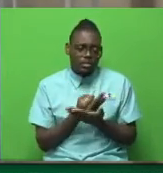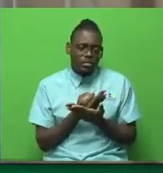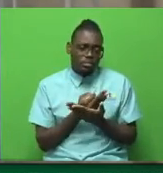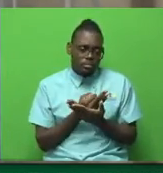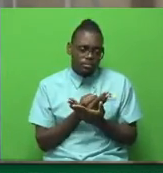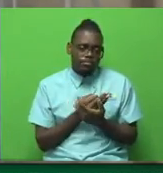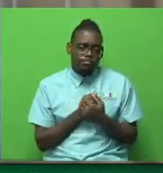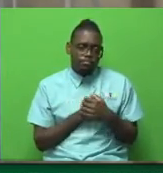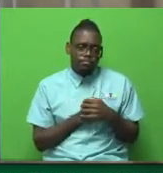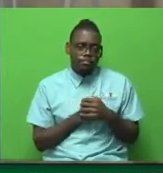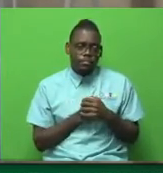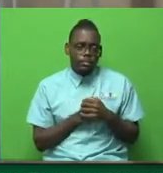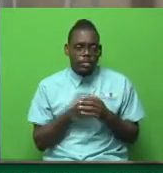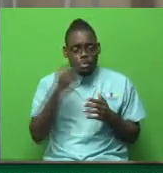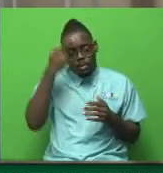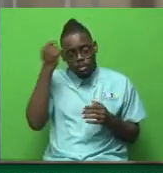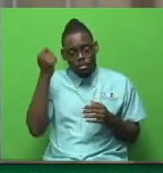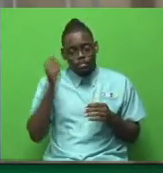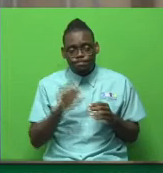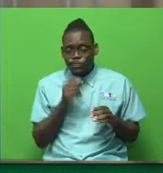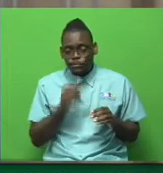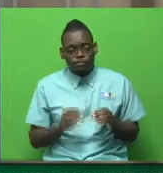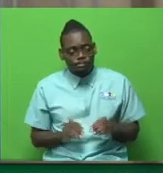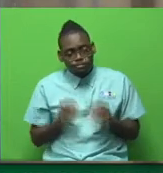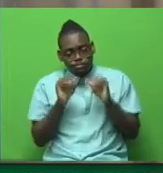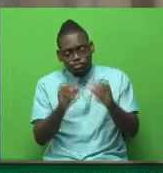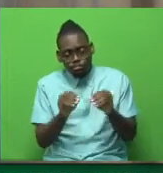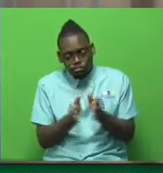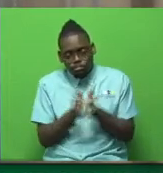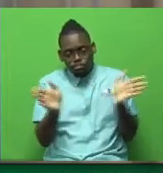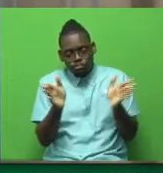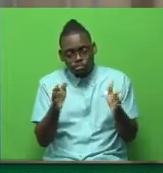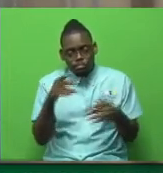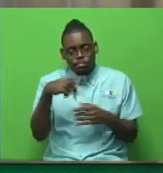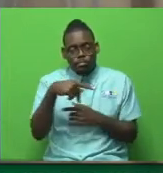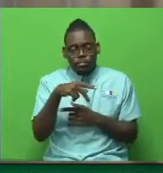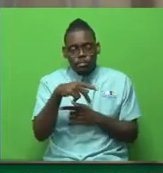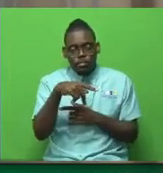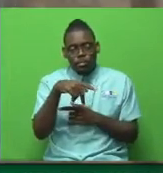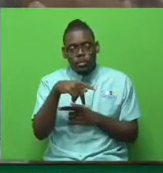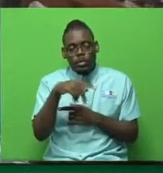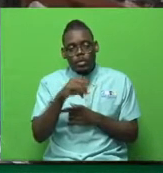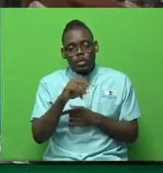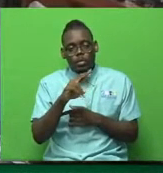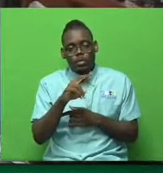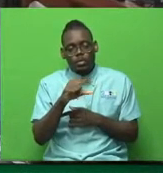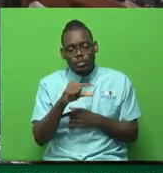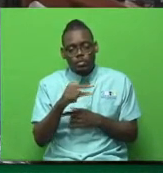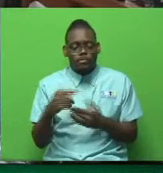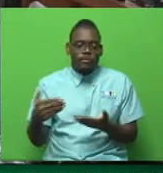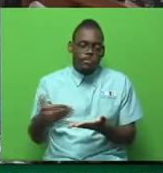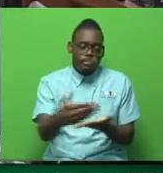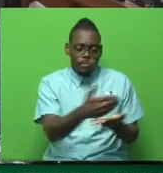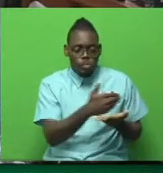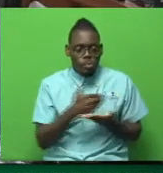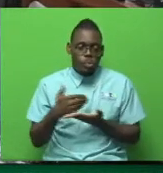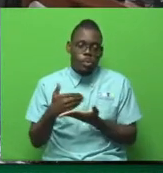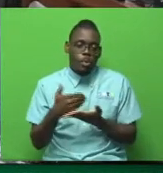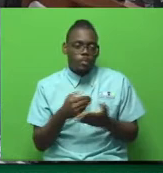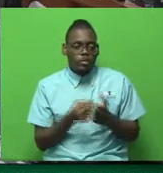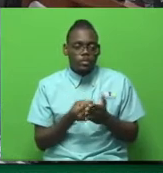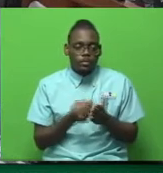the public procurement and dismember I do not illegal loss of funds is any different so we draw that and find another way